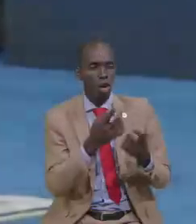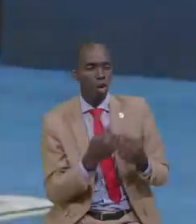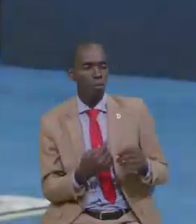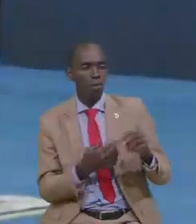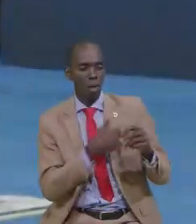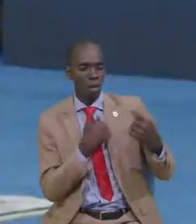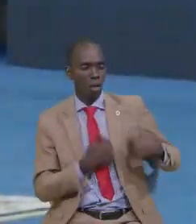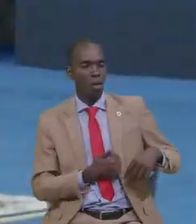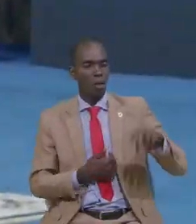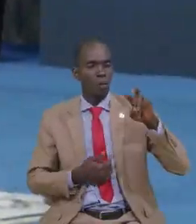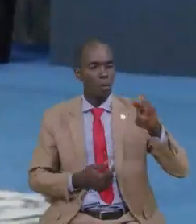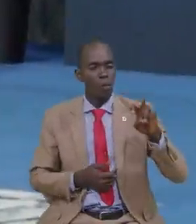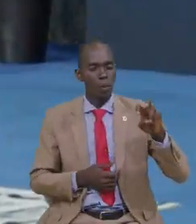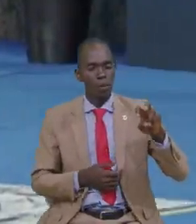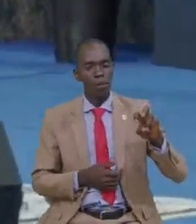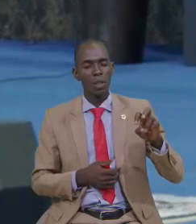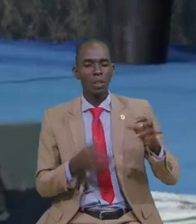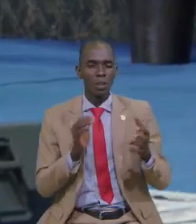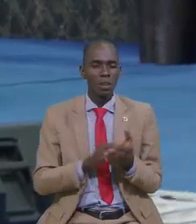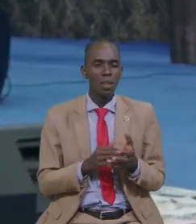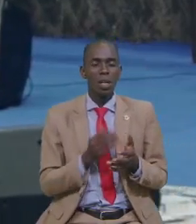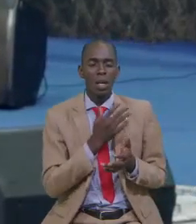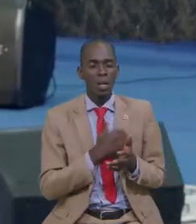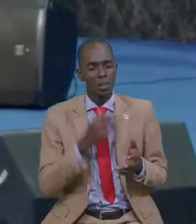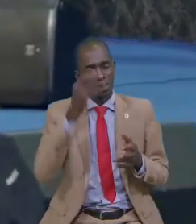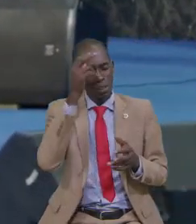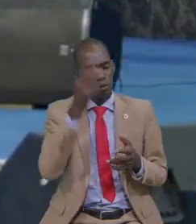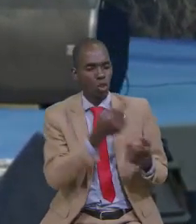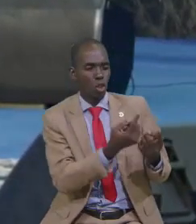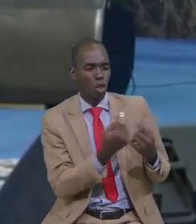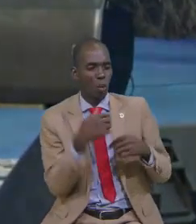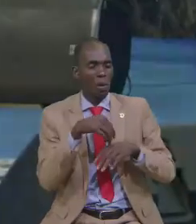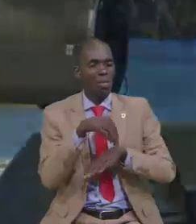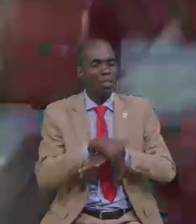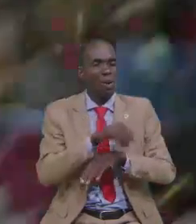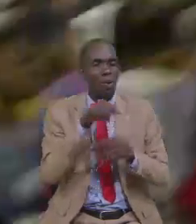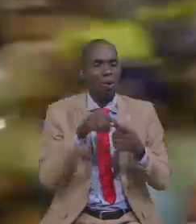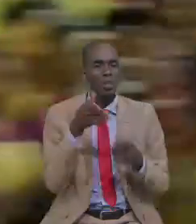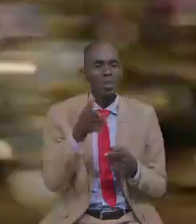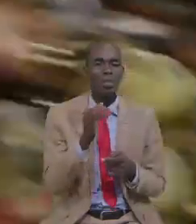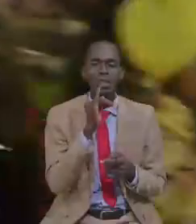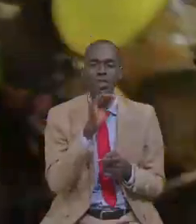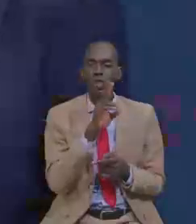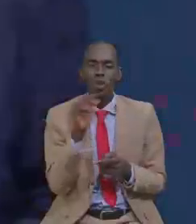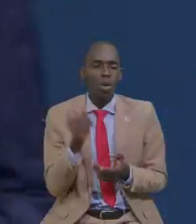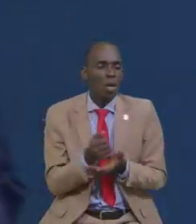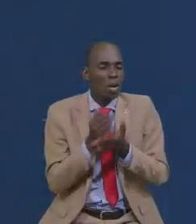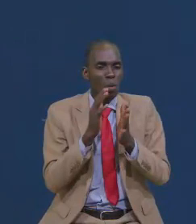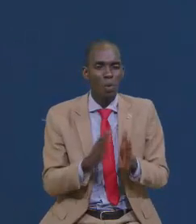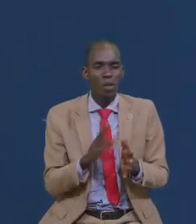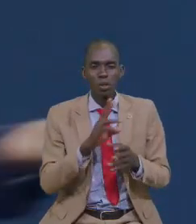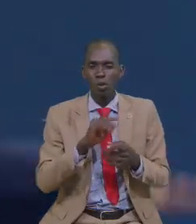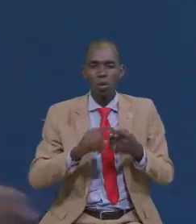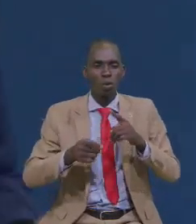has come again. And he comes at night when there is no helper, when there is no companion.